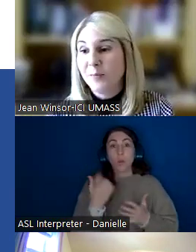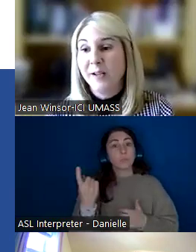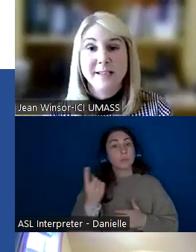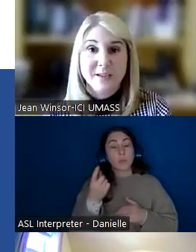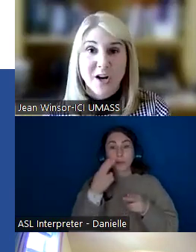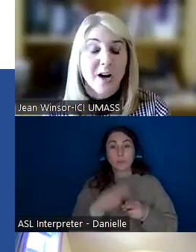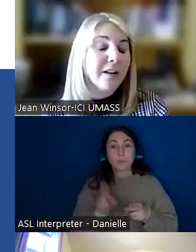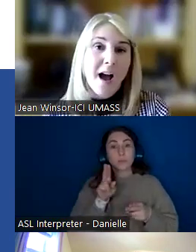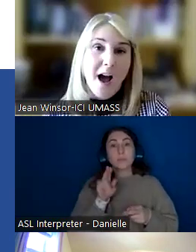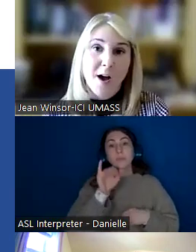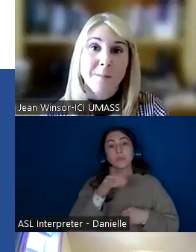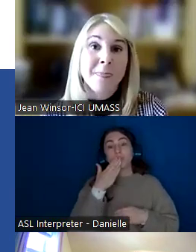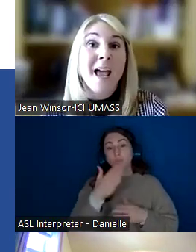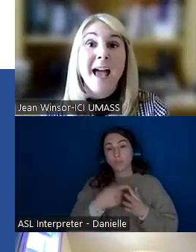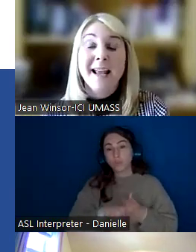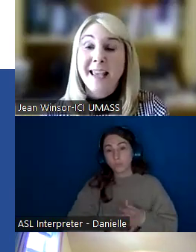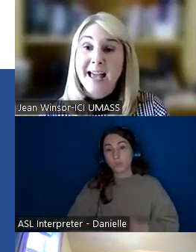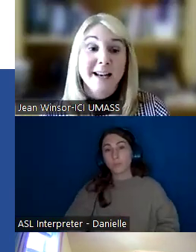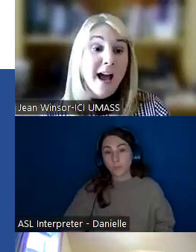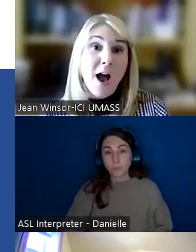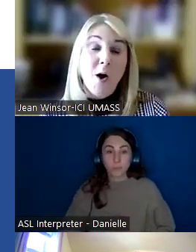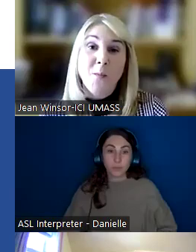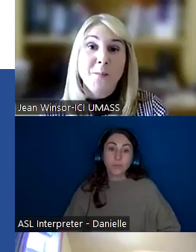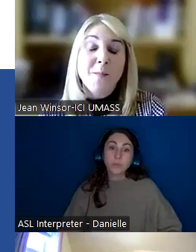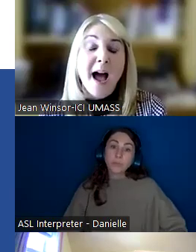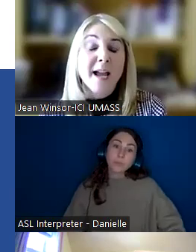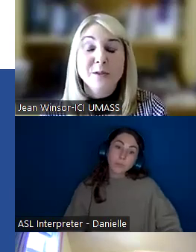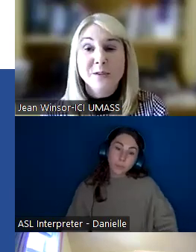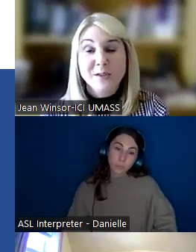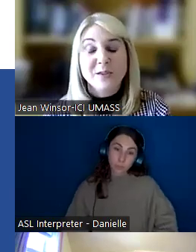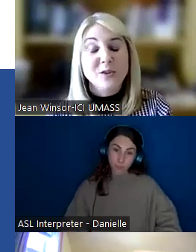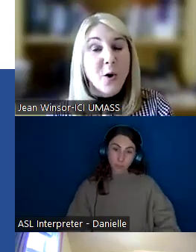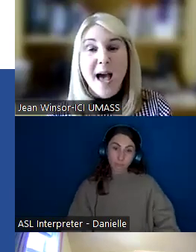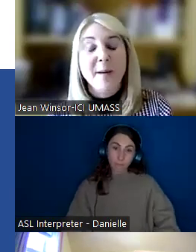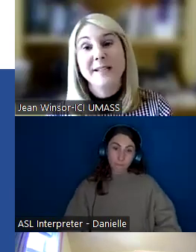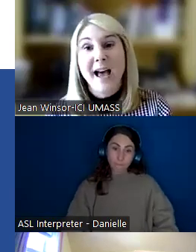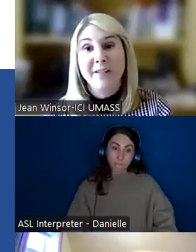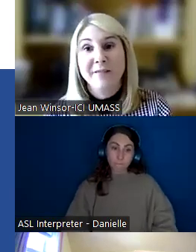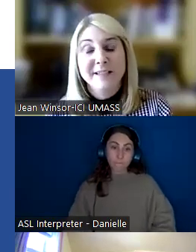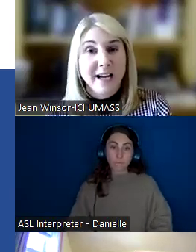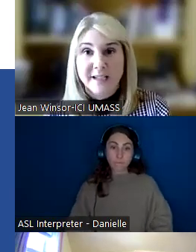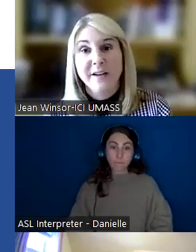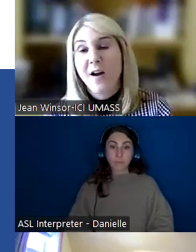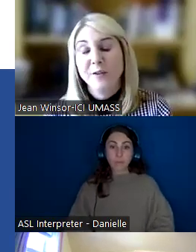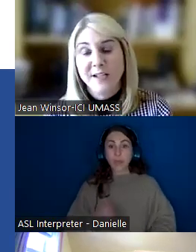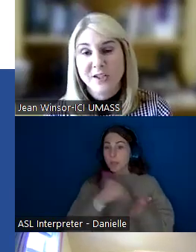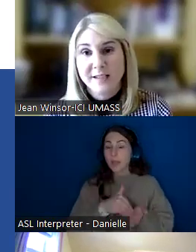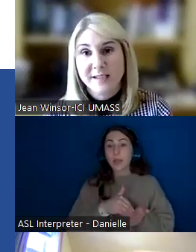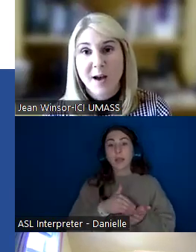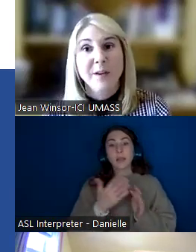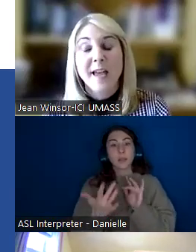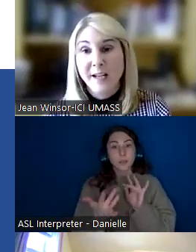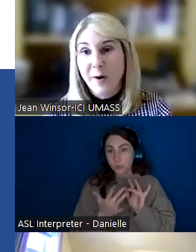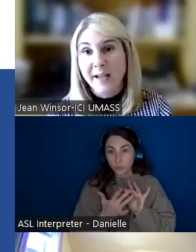would be the place to start. And again, I'm so happy to have secondary